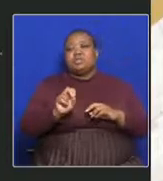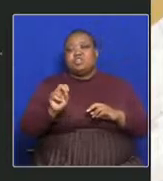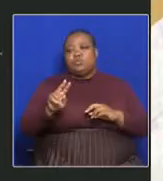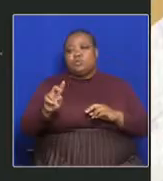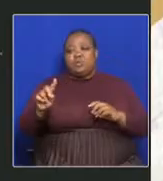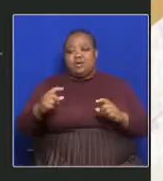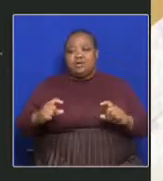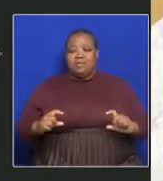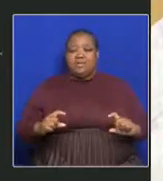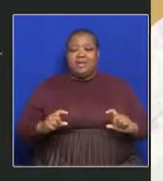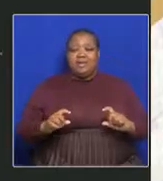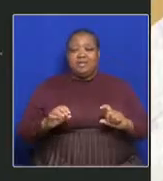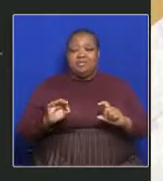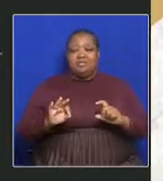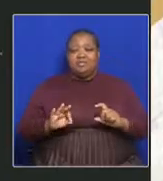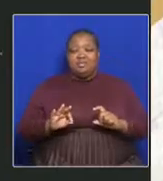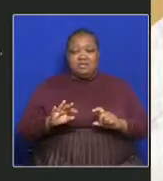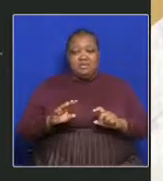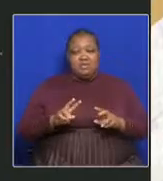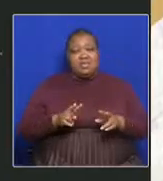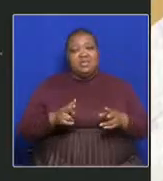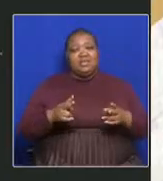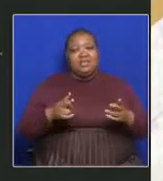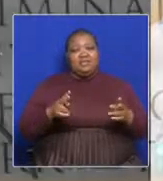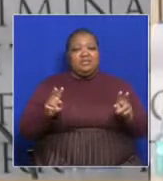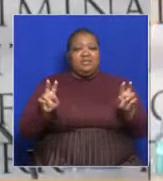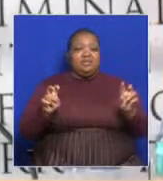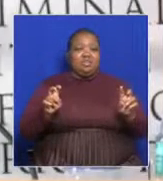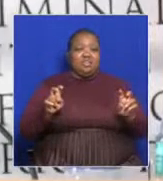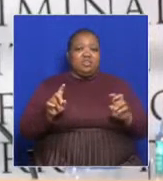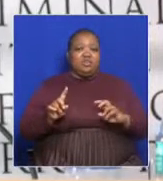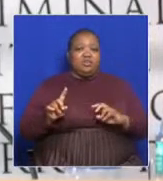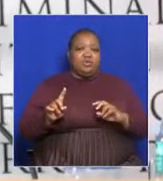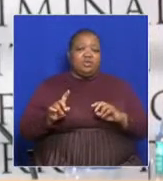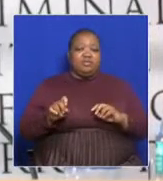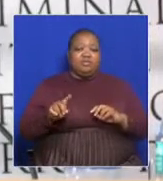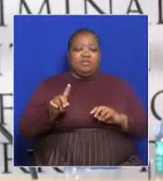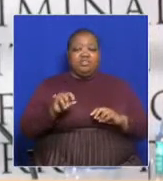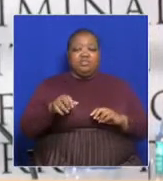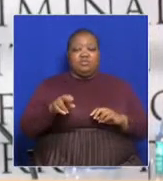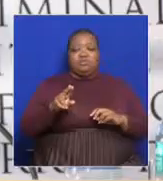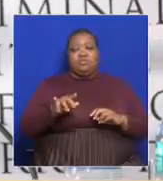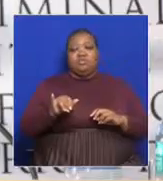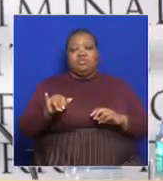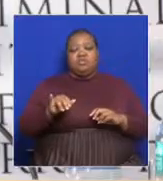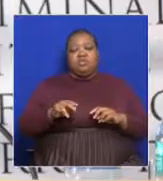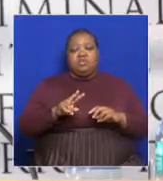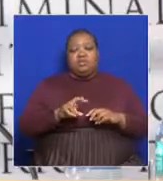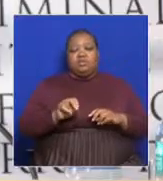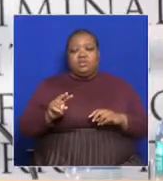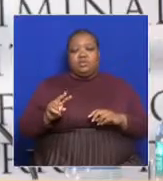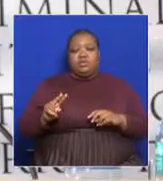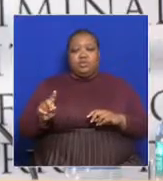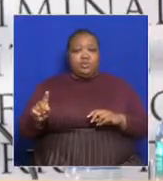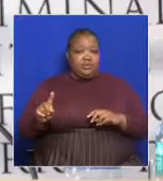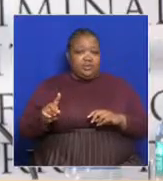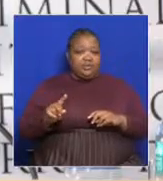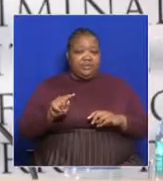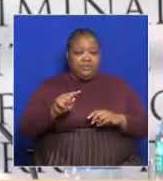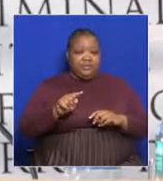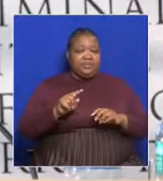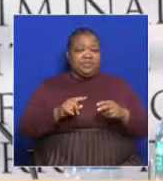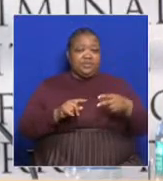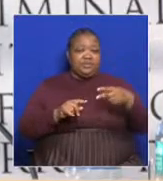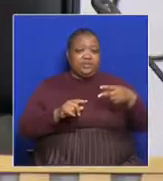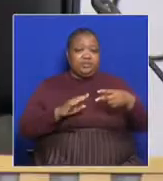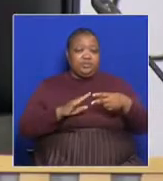a different issue, which is the 1st of July 2020. So he appears to have an appreciation that there are two events here. Okay, may I respond, Yes,